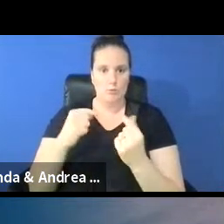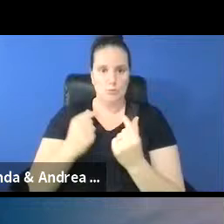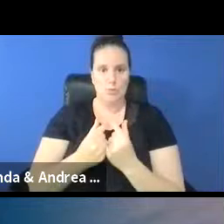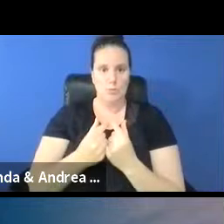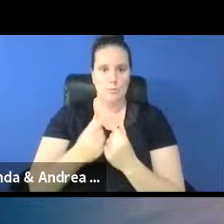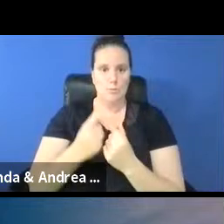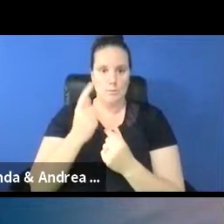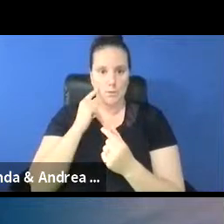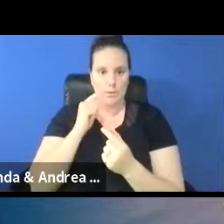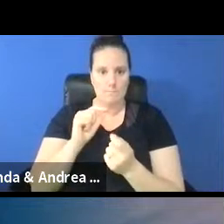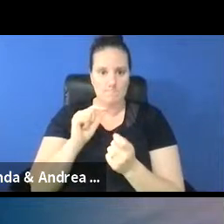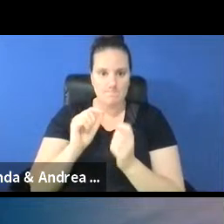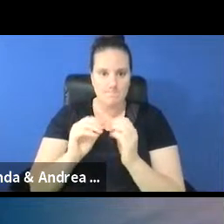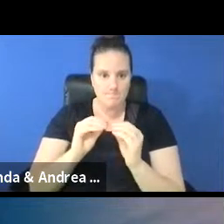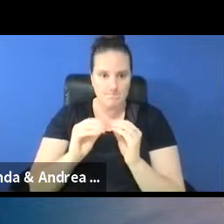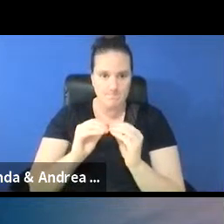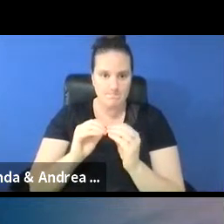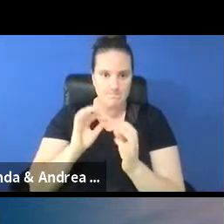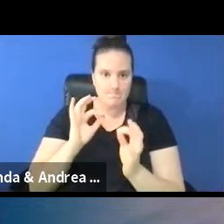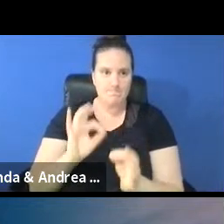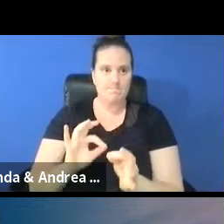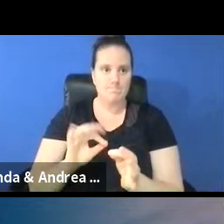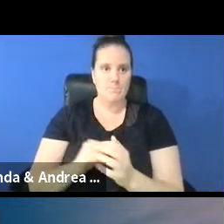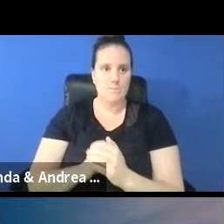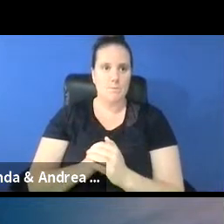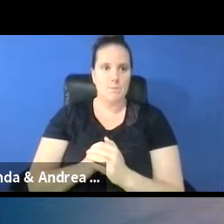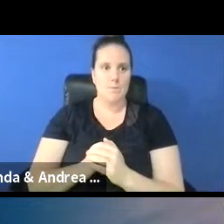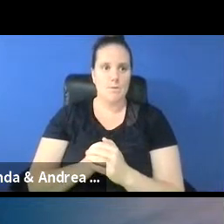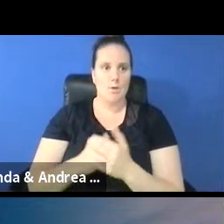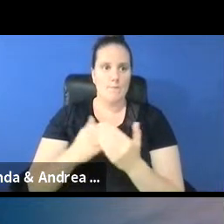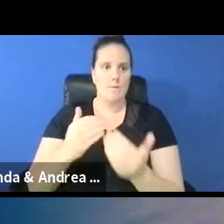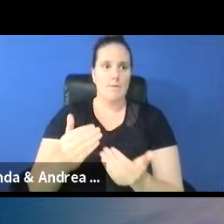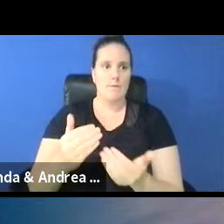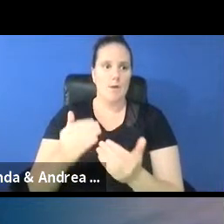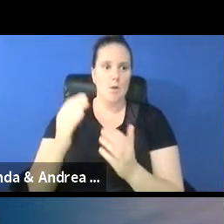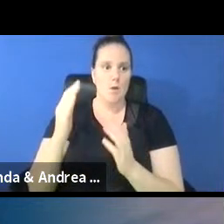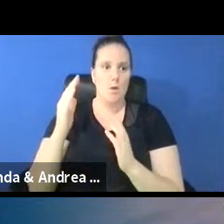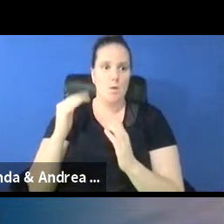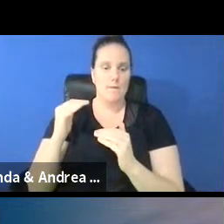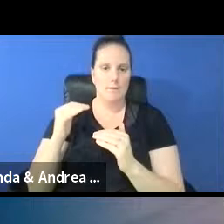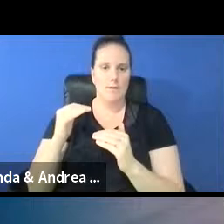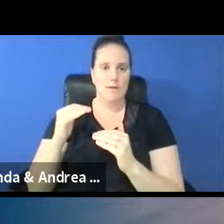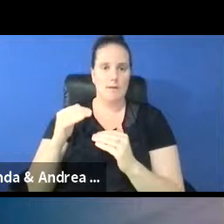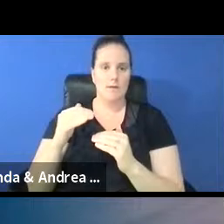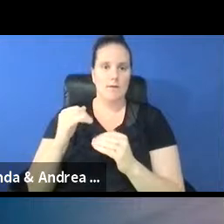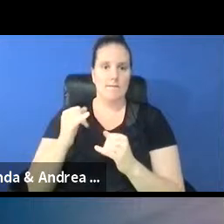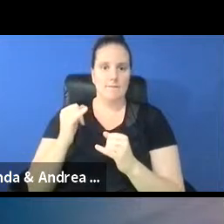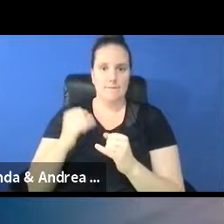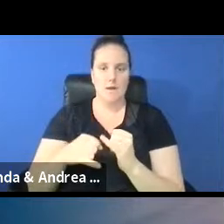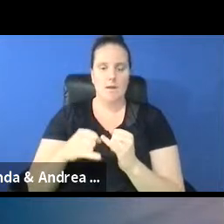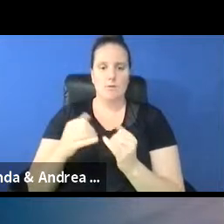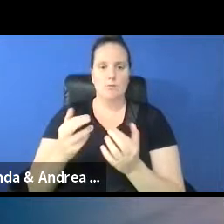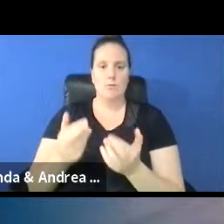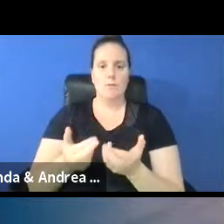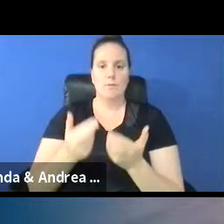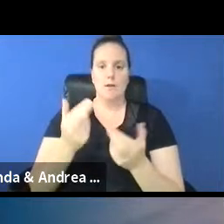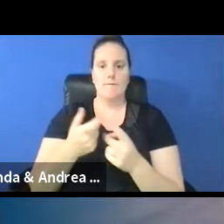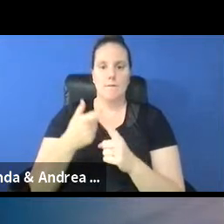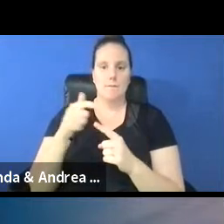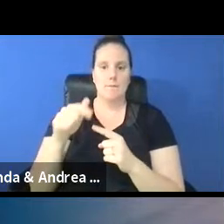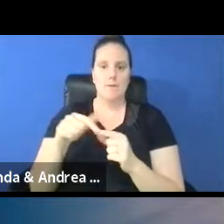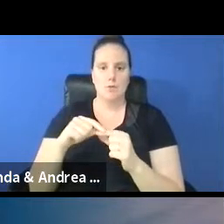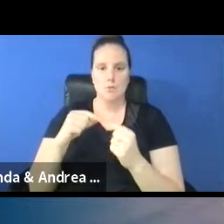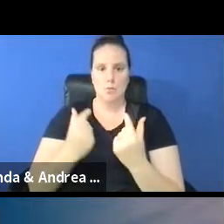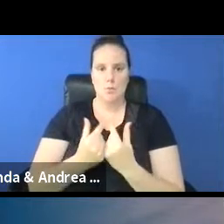and refinement, and then go from there and hopefully end up with a final recommendation from this group as far